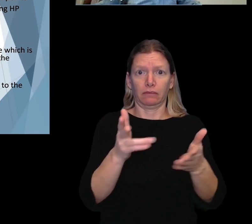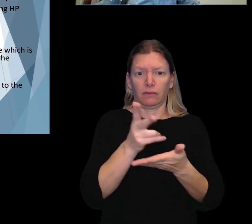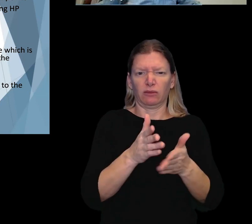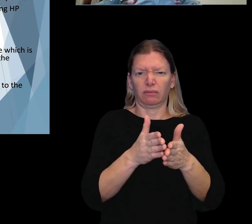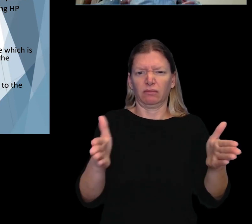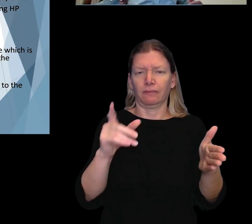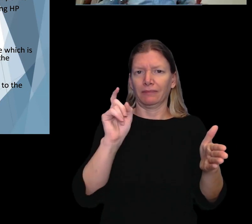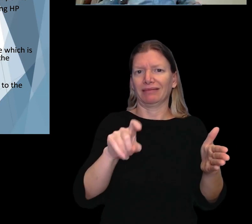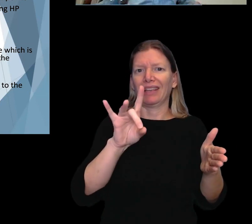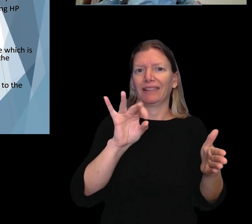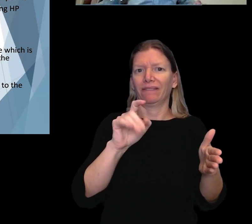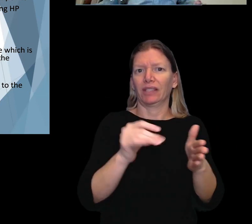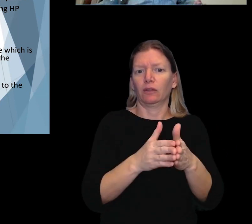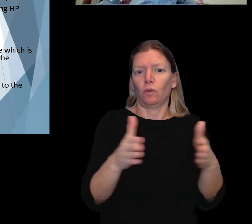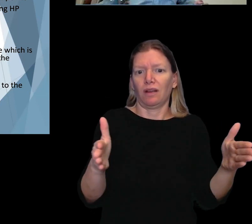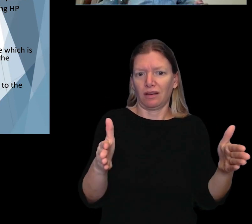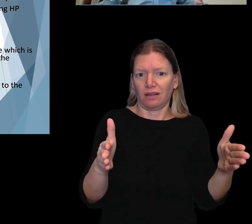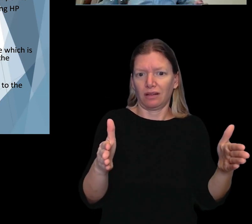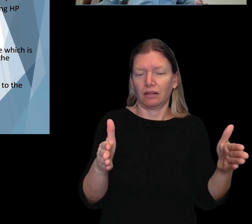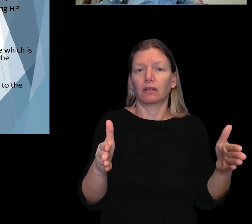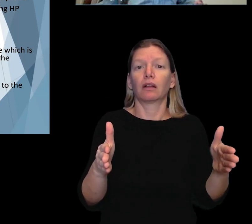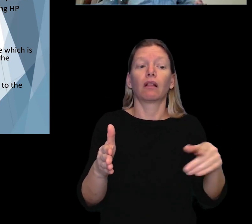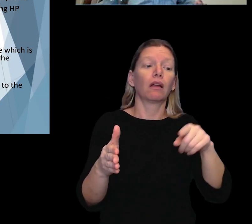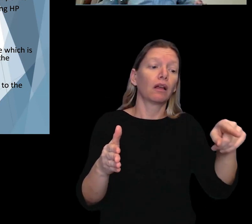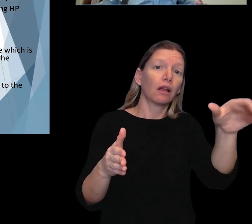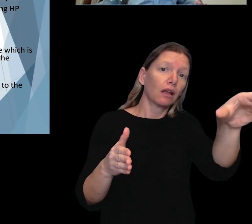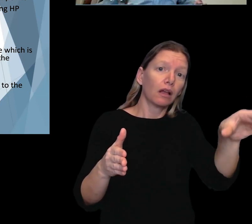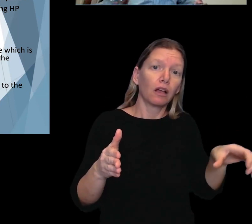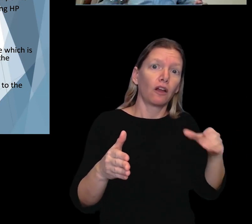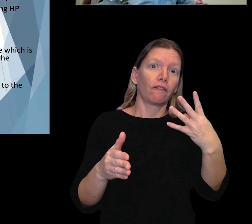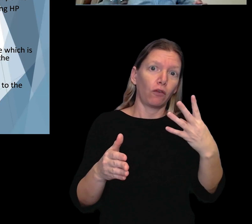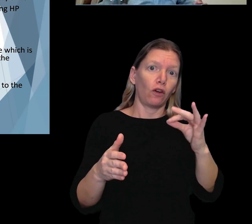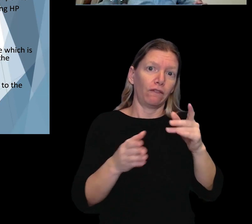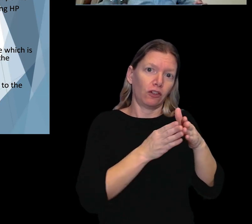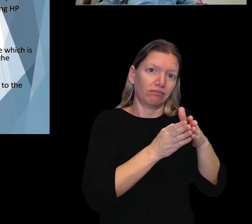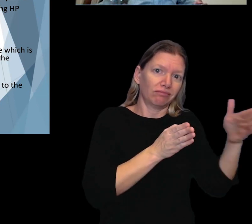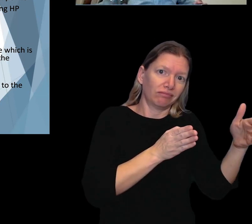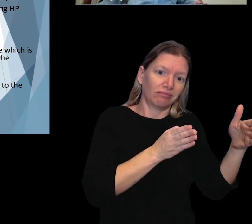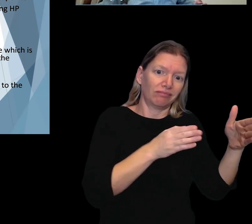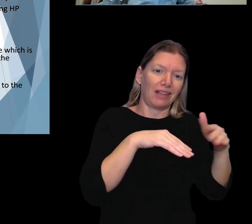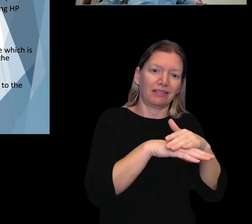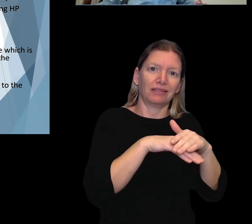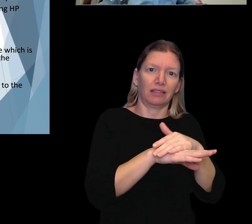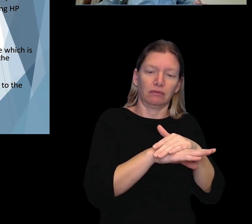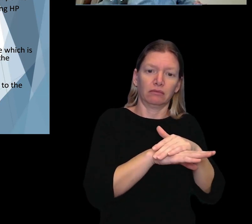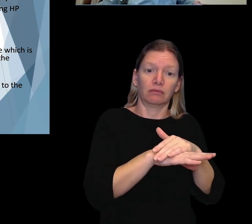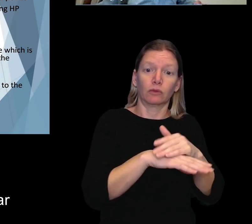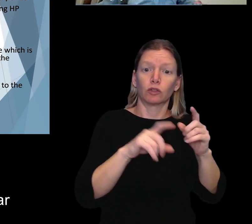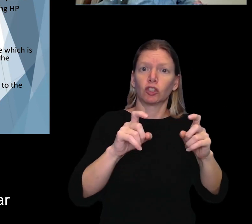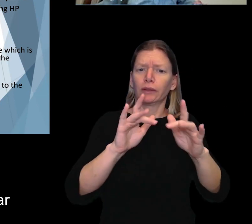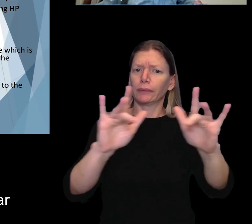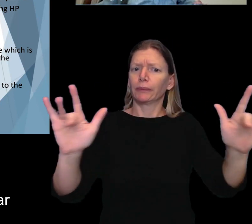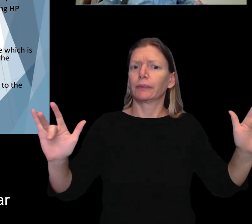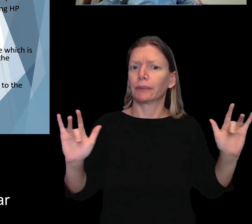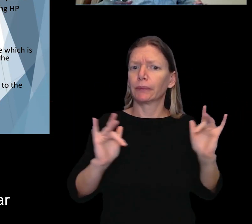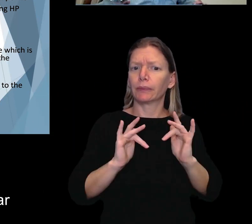The handicap spaces should be 8 feet wide and have a 4-foot access aisle. The